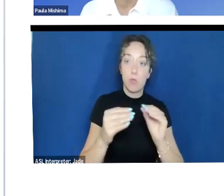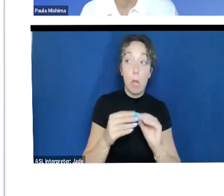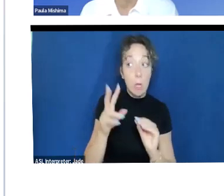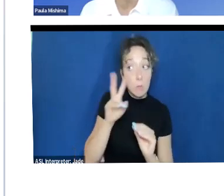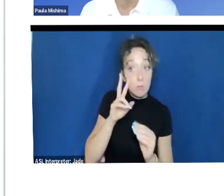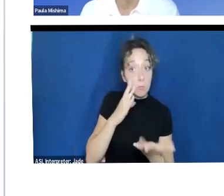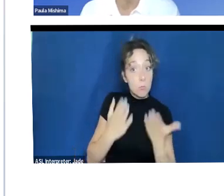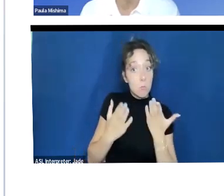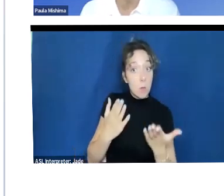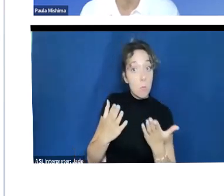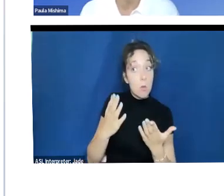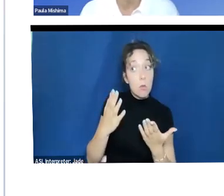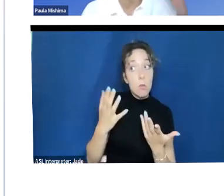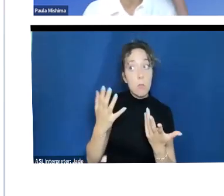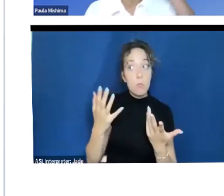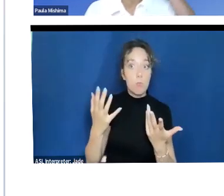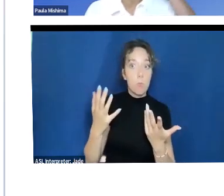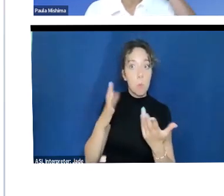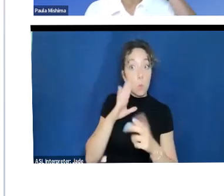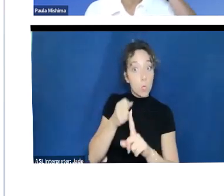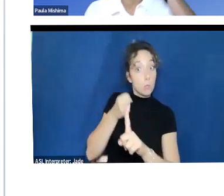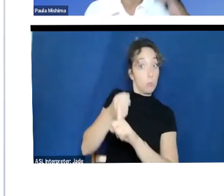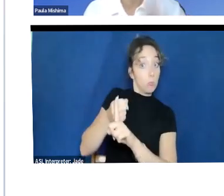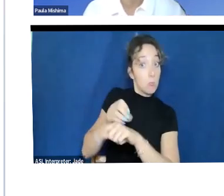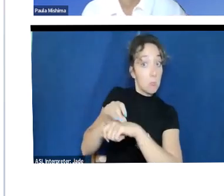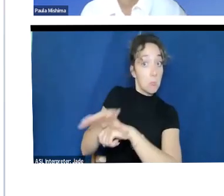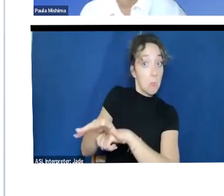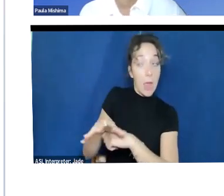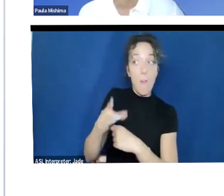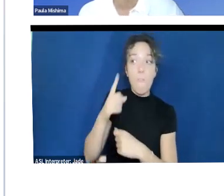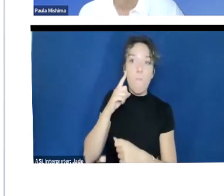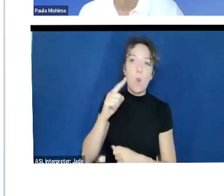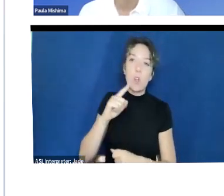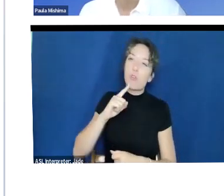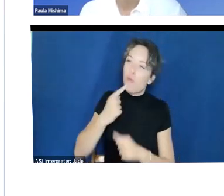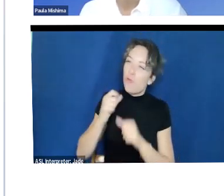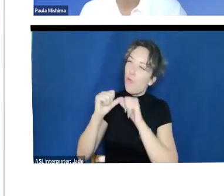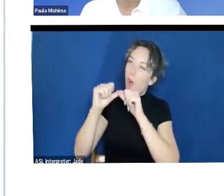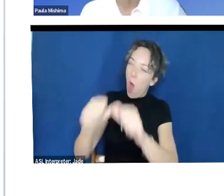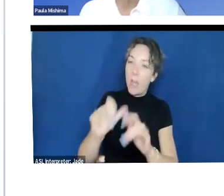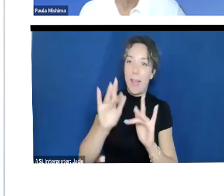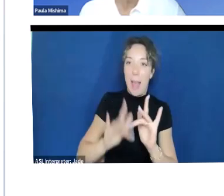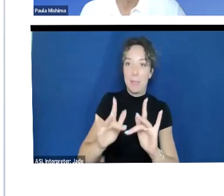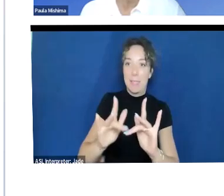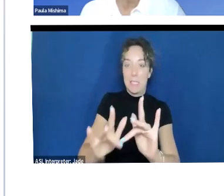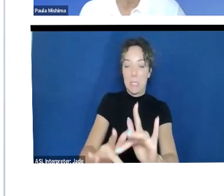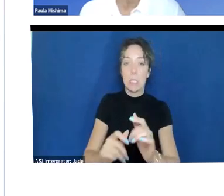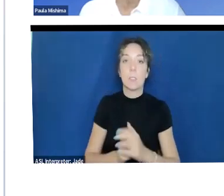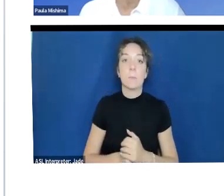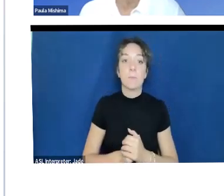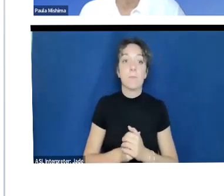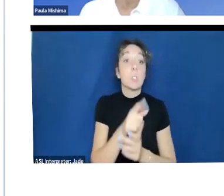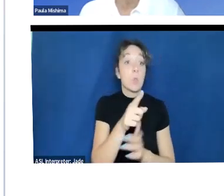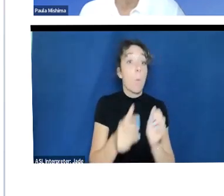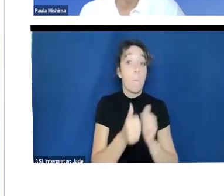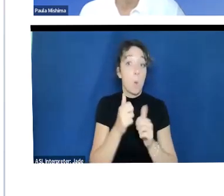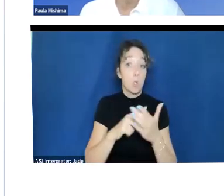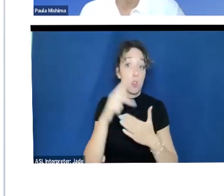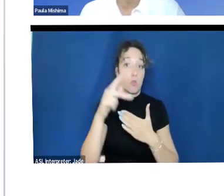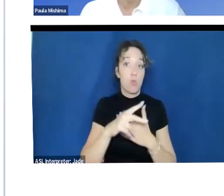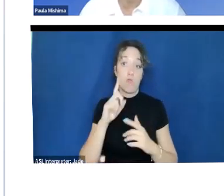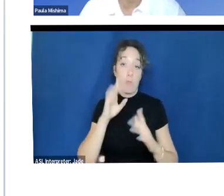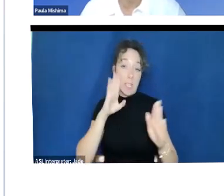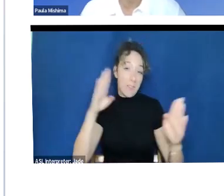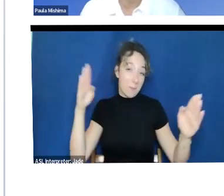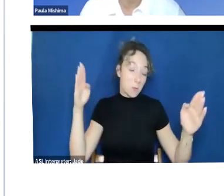what kind of impact that would have on chronic absenteeism. So most of the program really surrounds